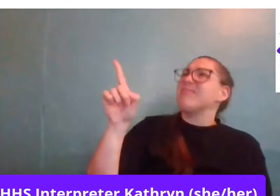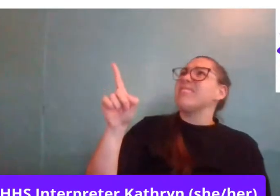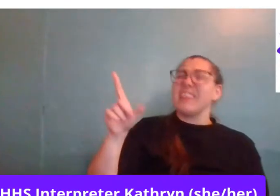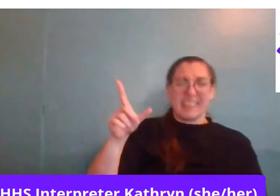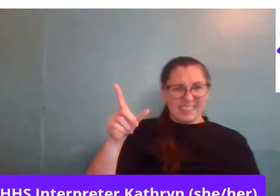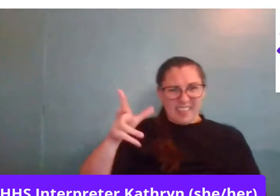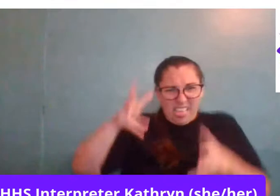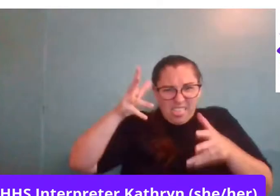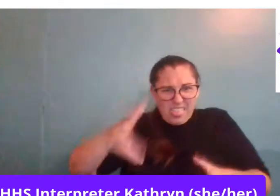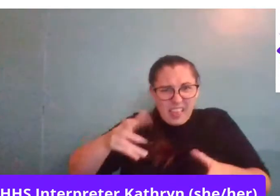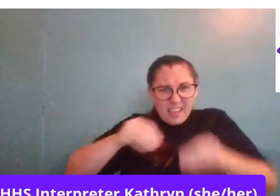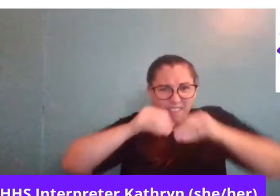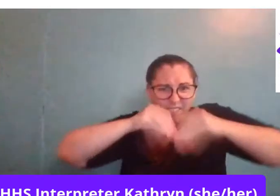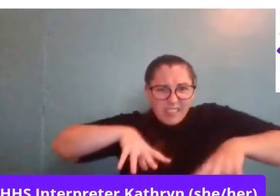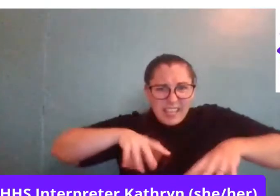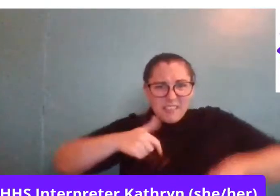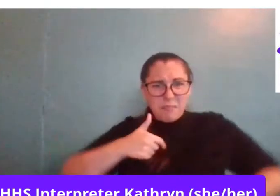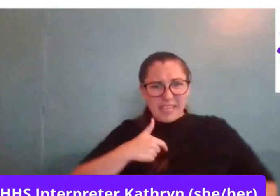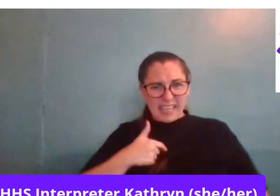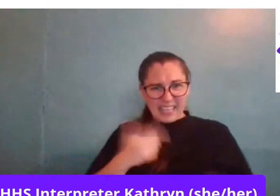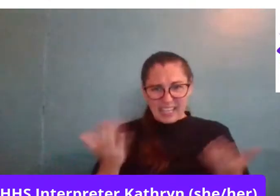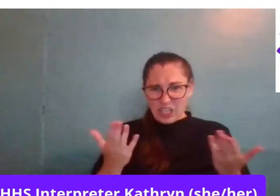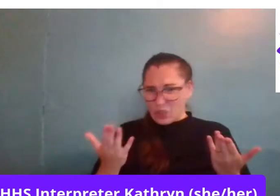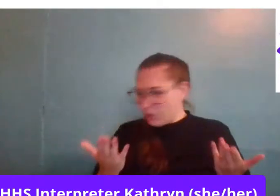life. Yes.